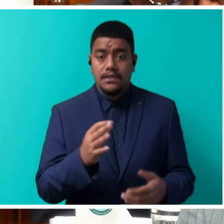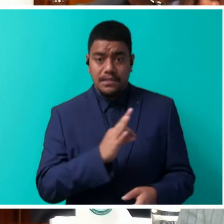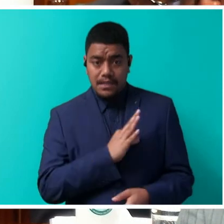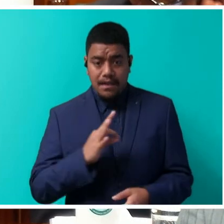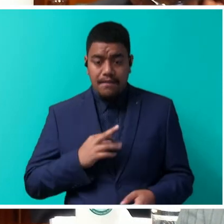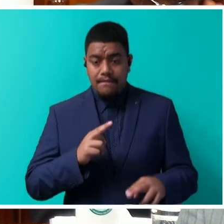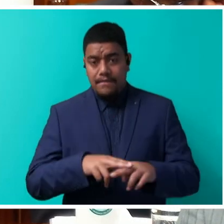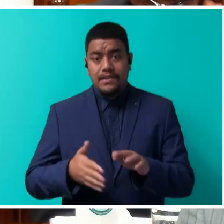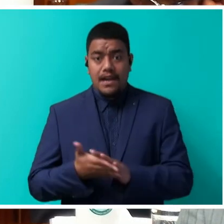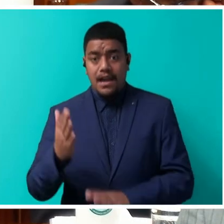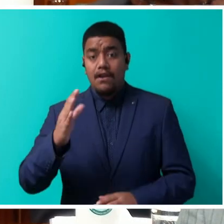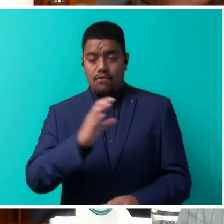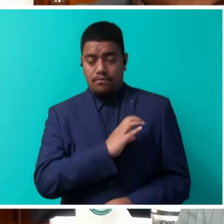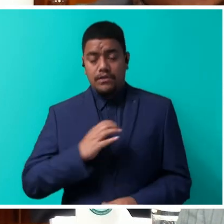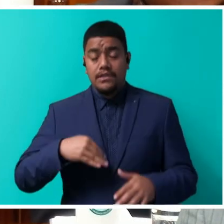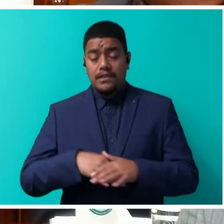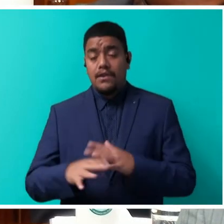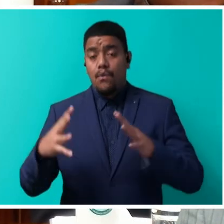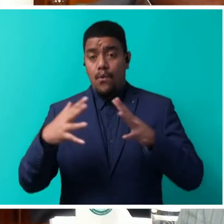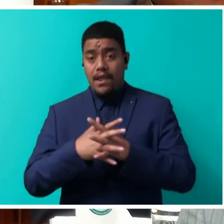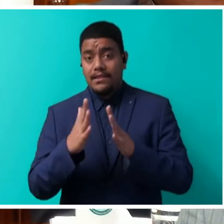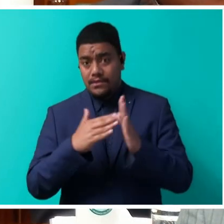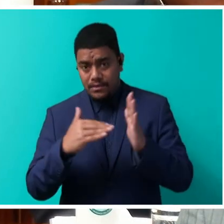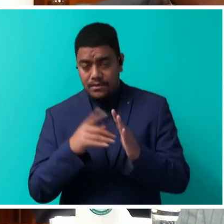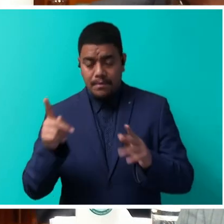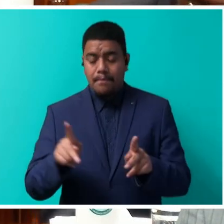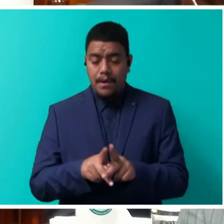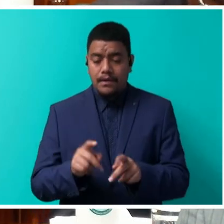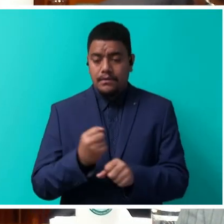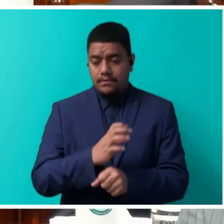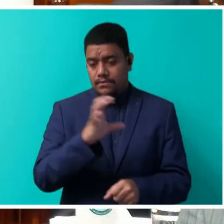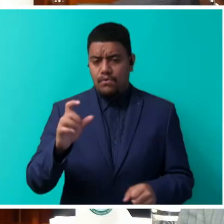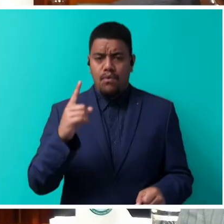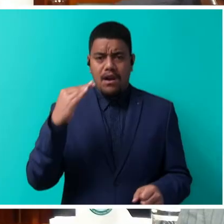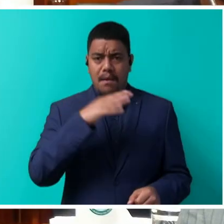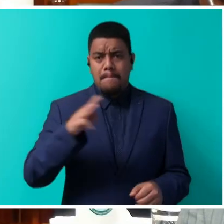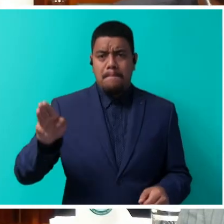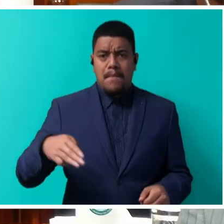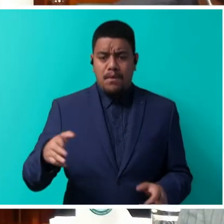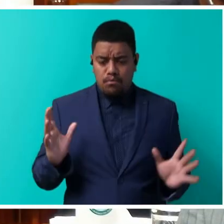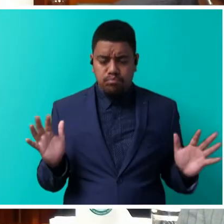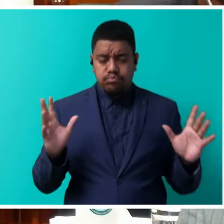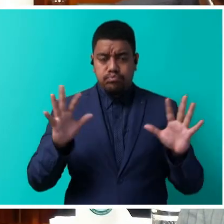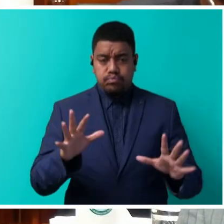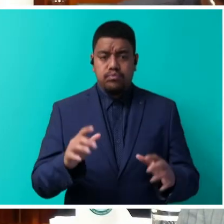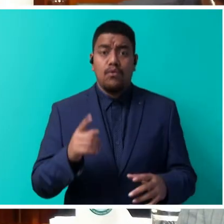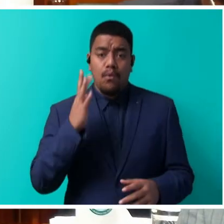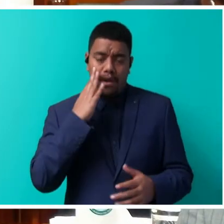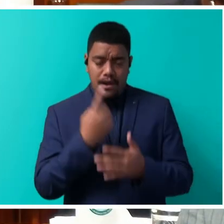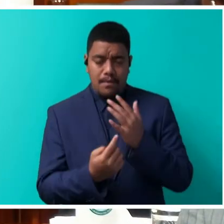Fiji High Commission in Wellington, our partner agencies, and the hundreds of members of our diaspora who engaged with us during this